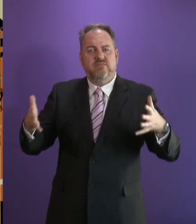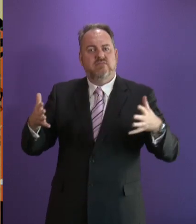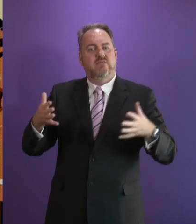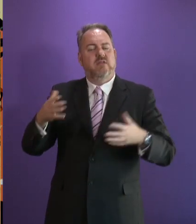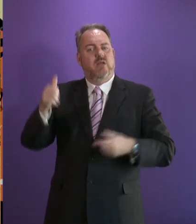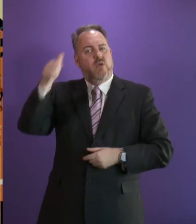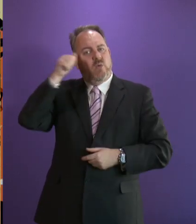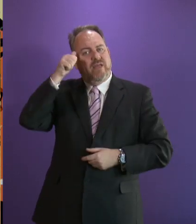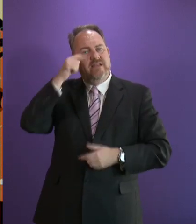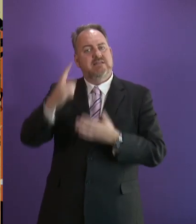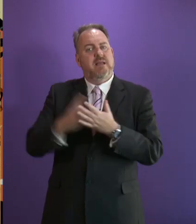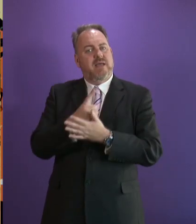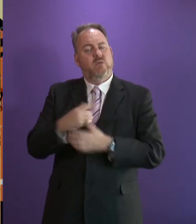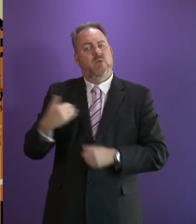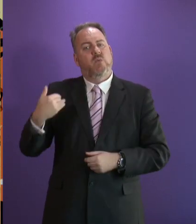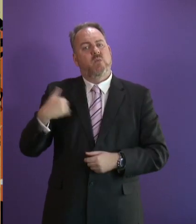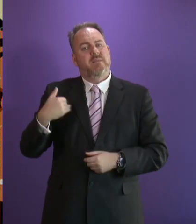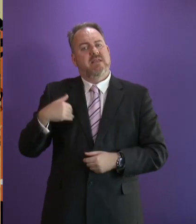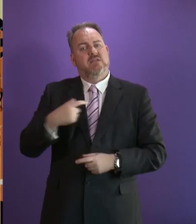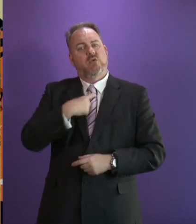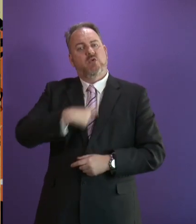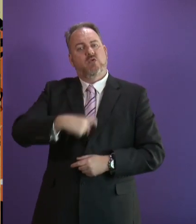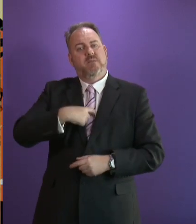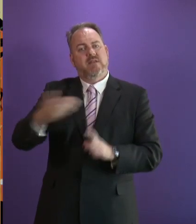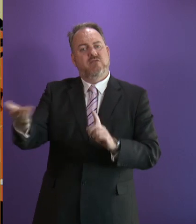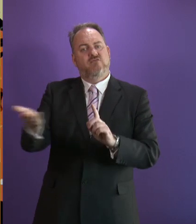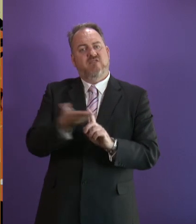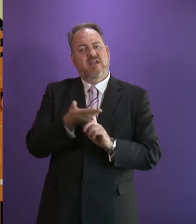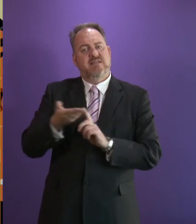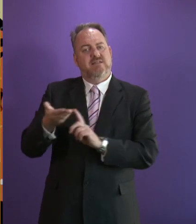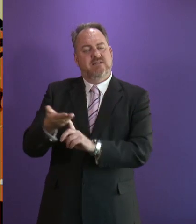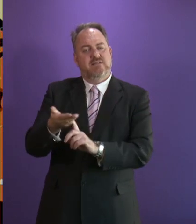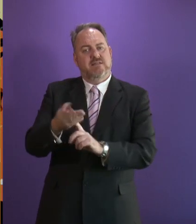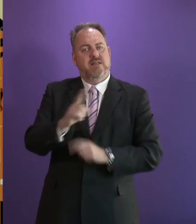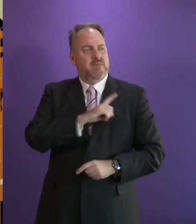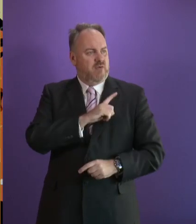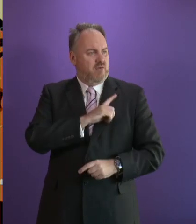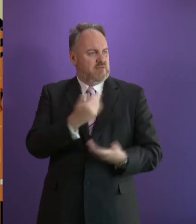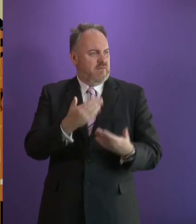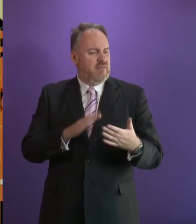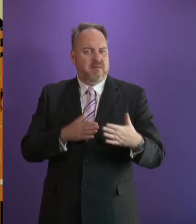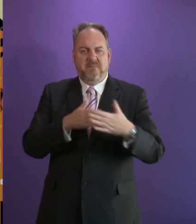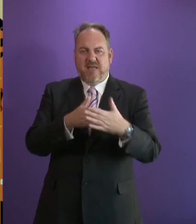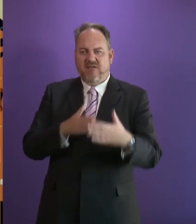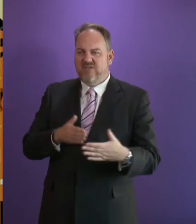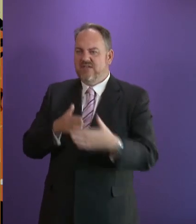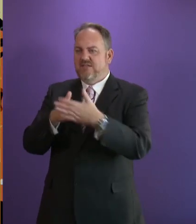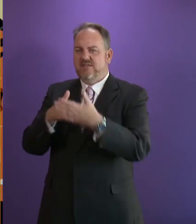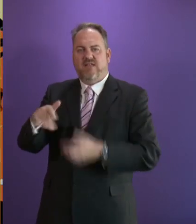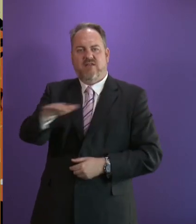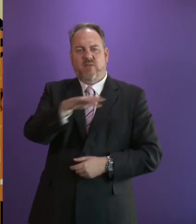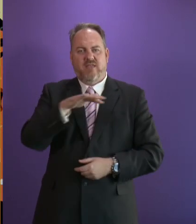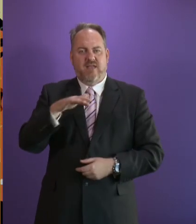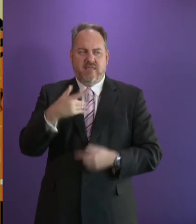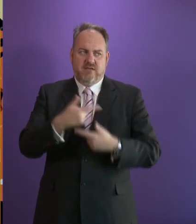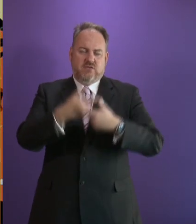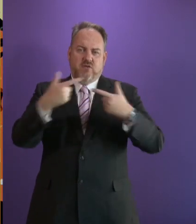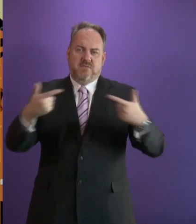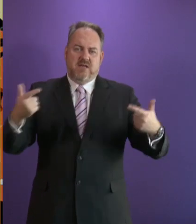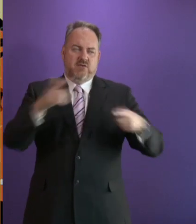rights, that is women's rights, aimed at women in the community because of the cultural barriers that exist and the prejudice